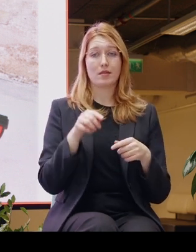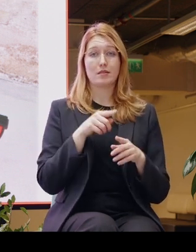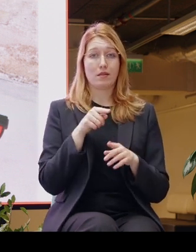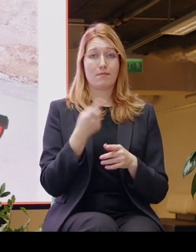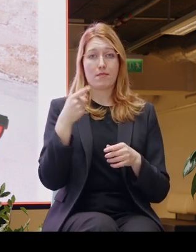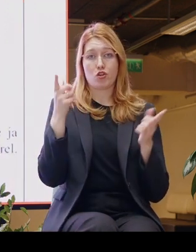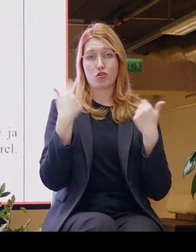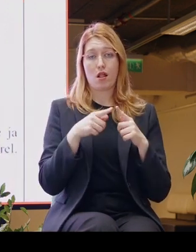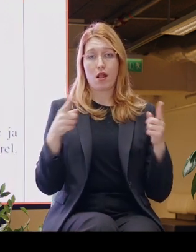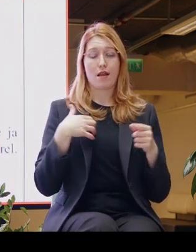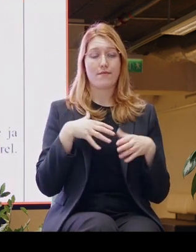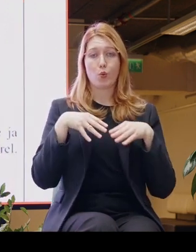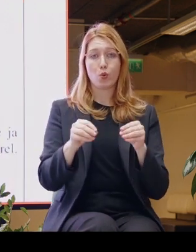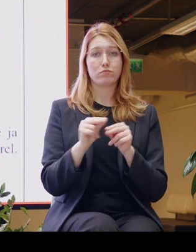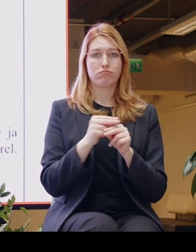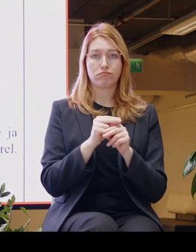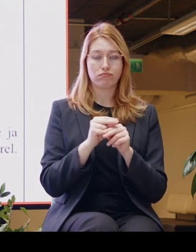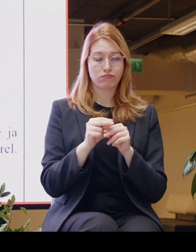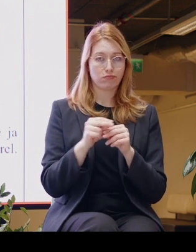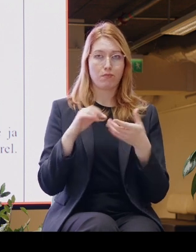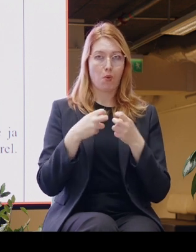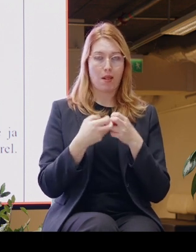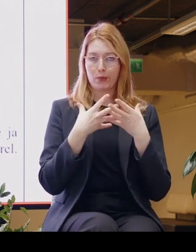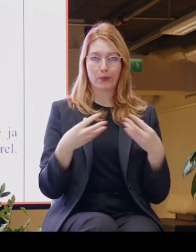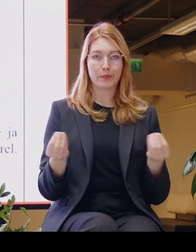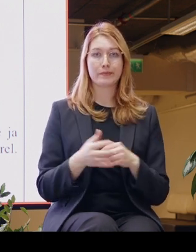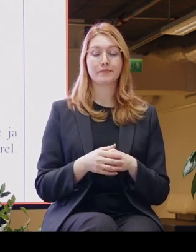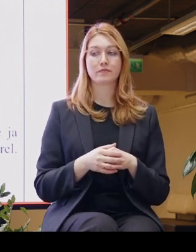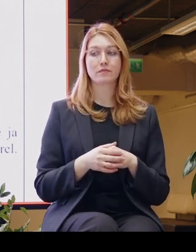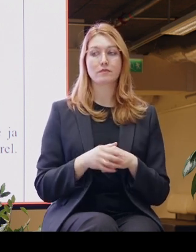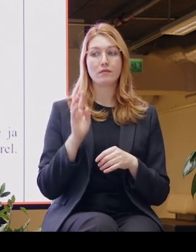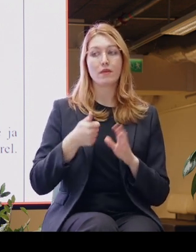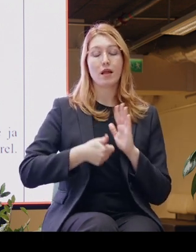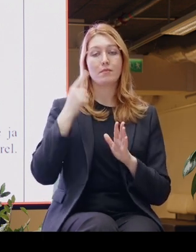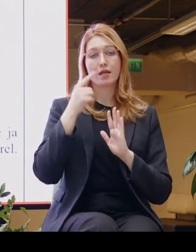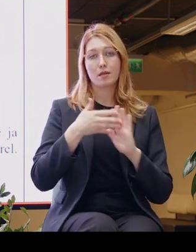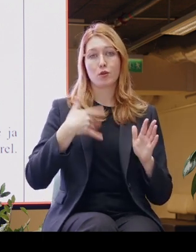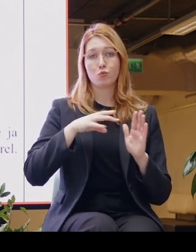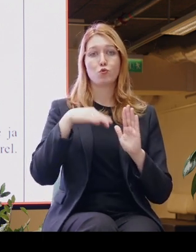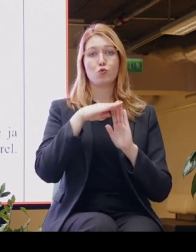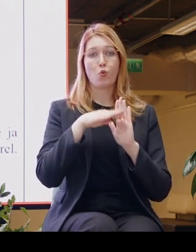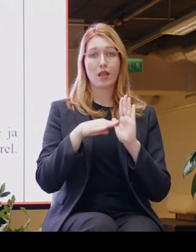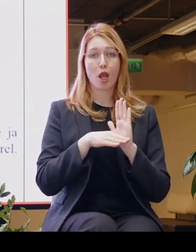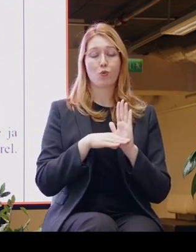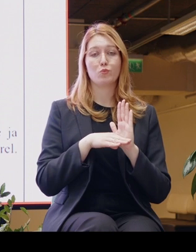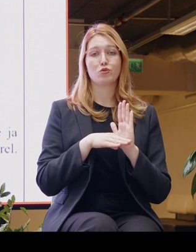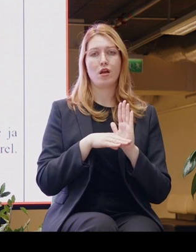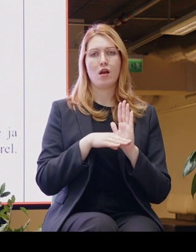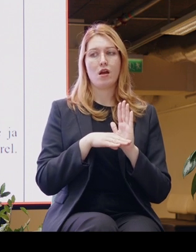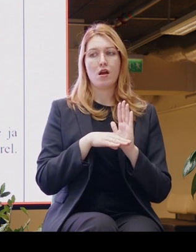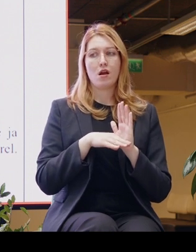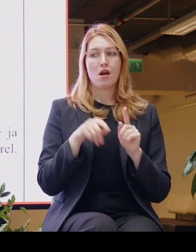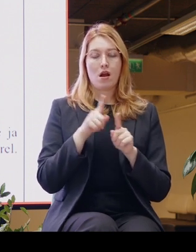On the next slide, there is a little to better understand the regulations of, we